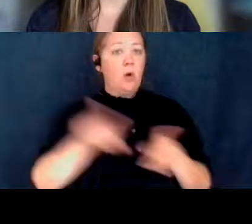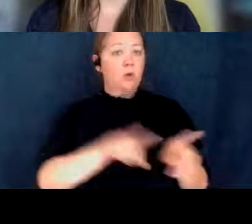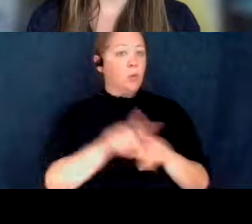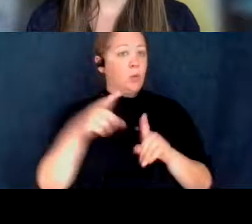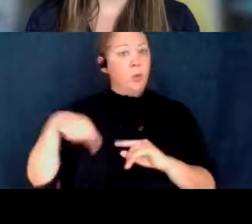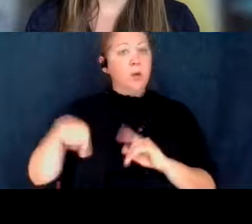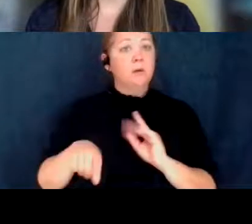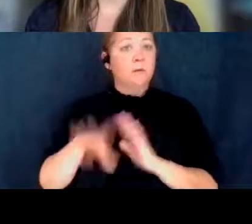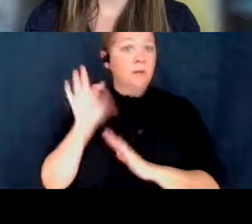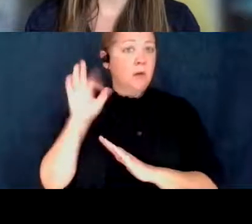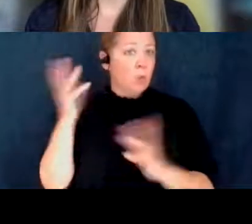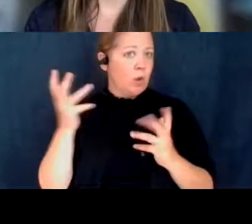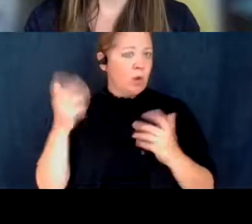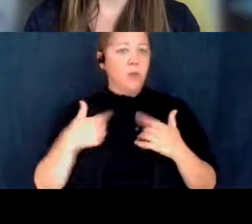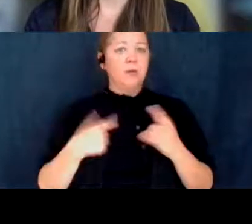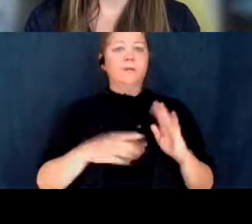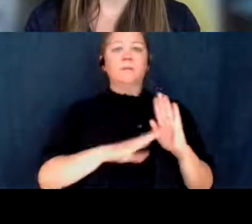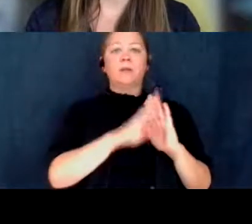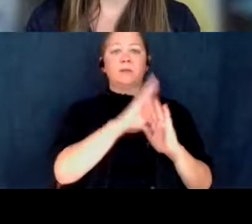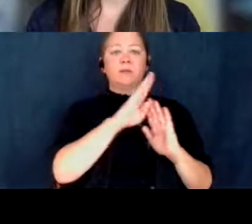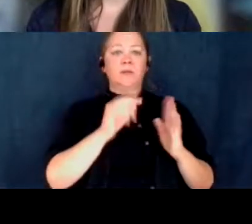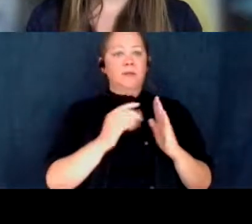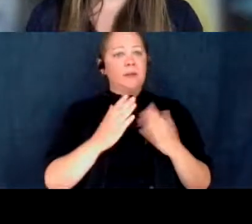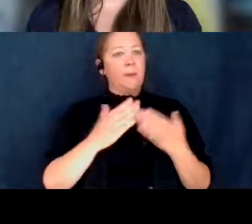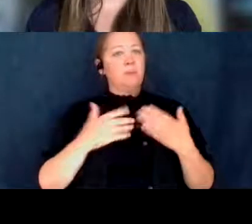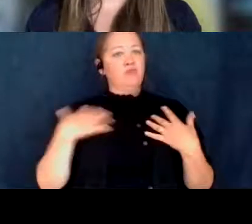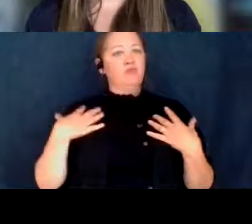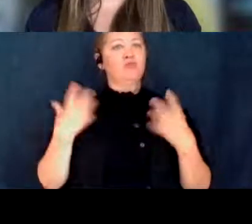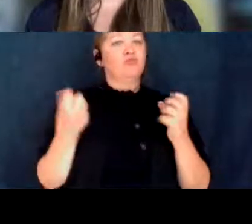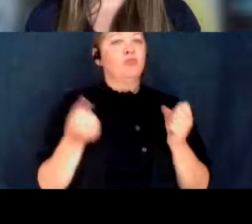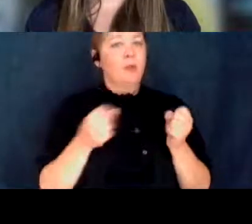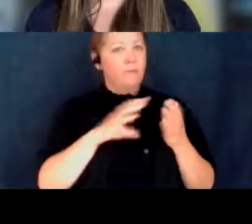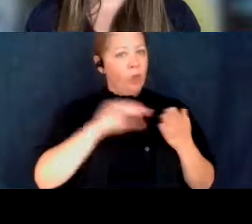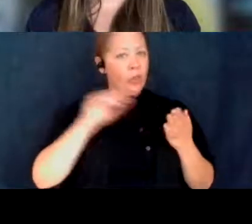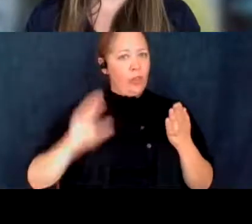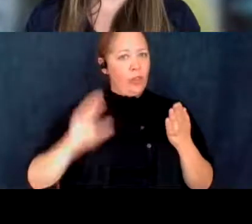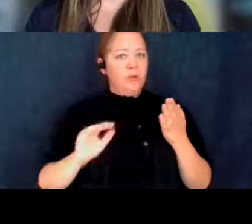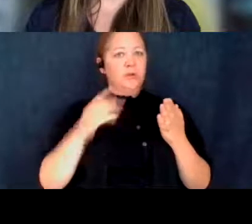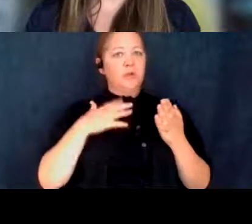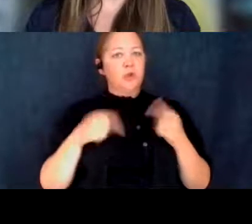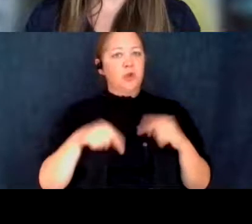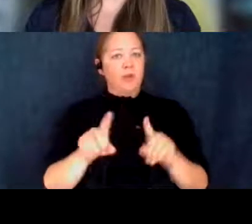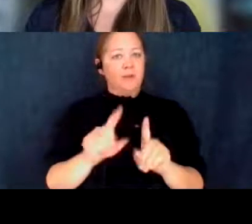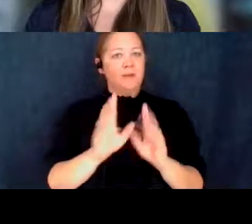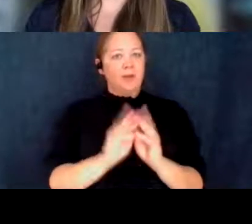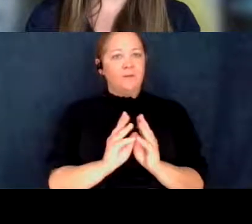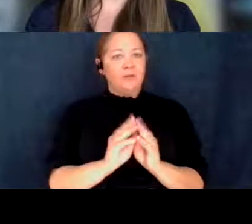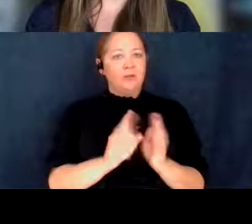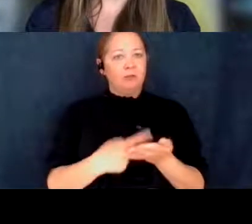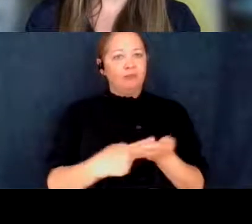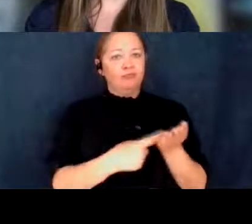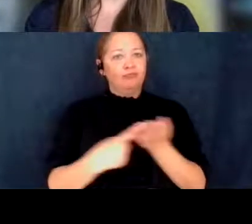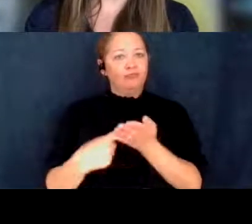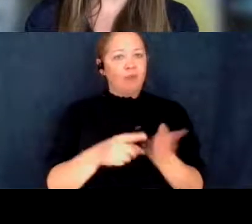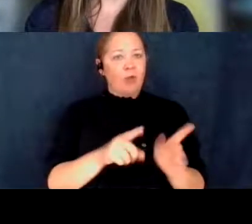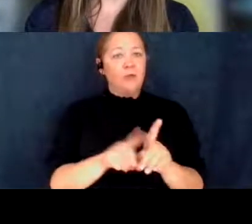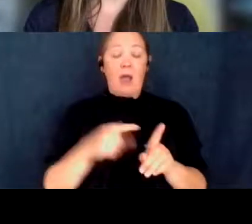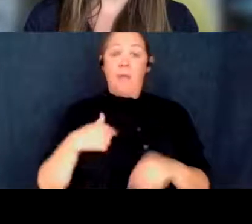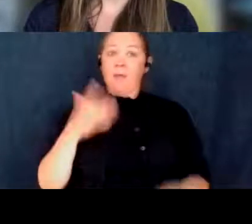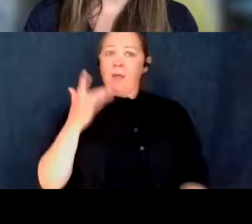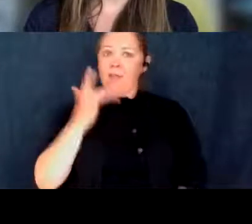some courageous learners as well in these conversations. So I've been lucky to facilitate